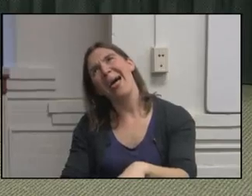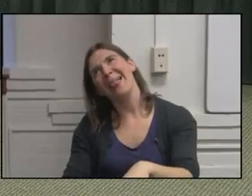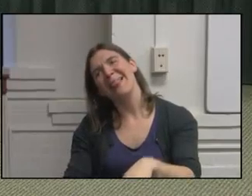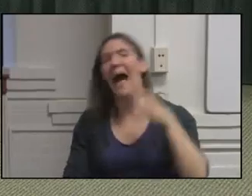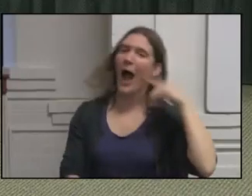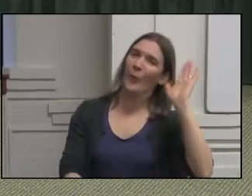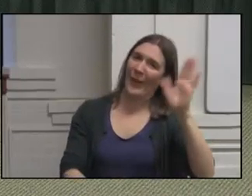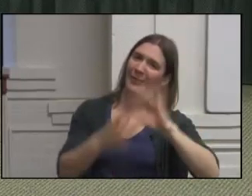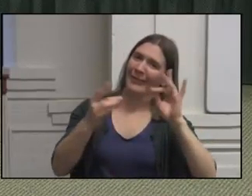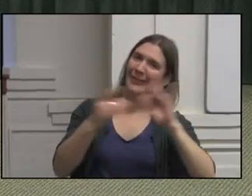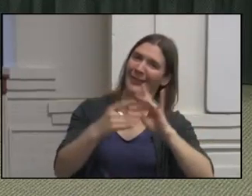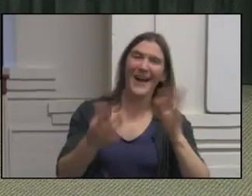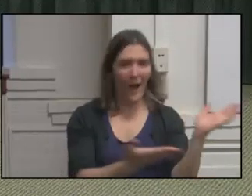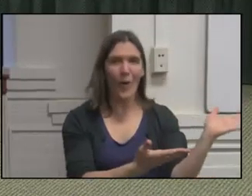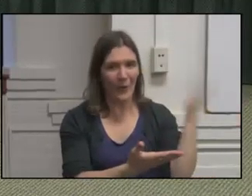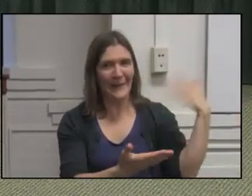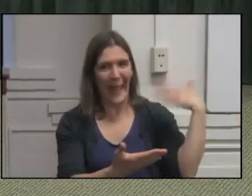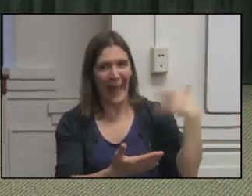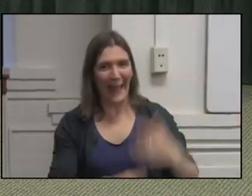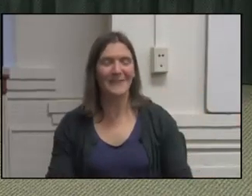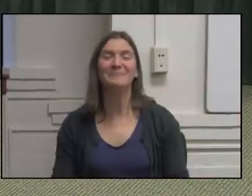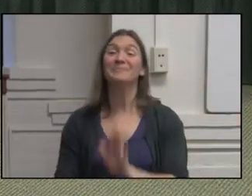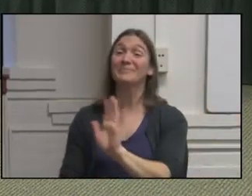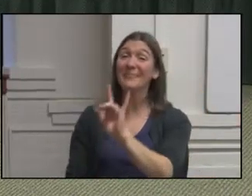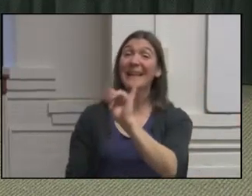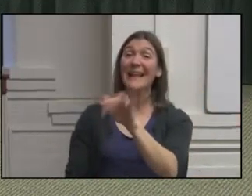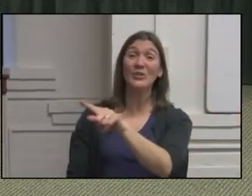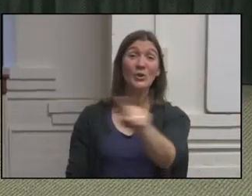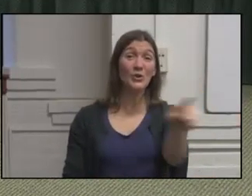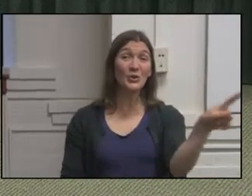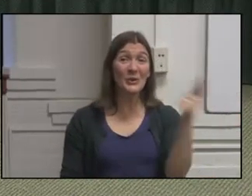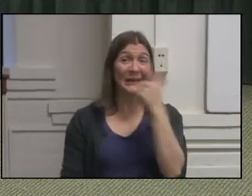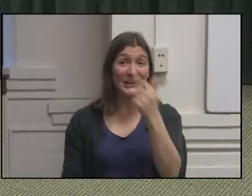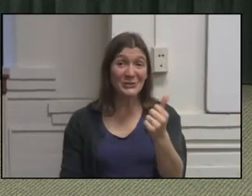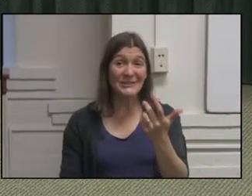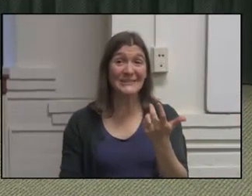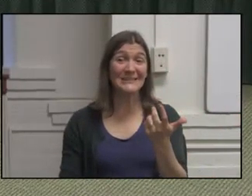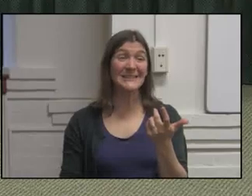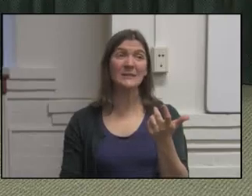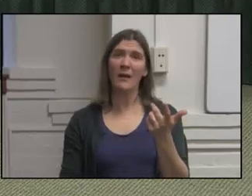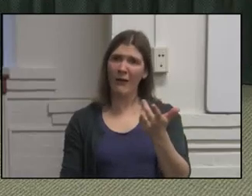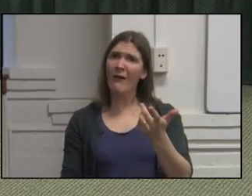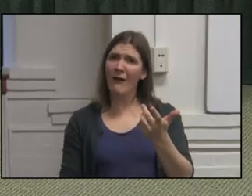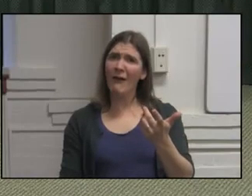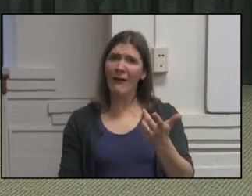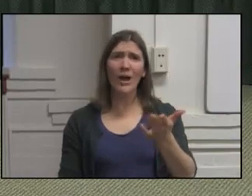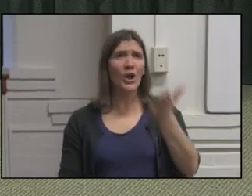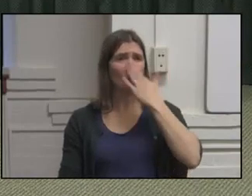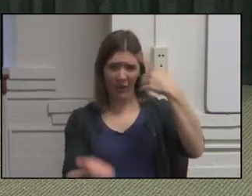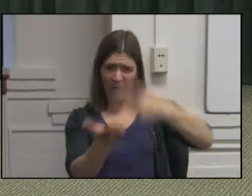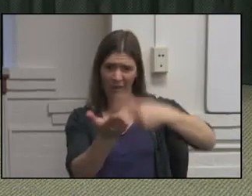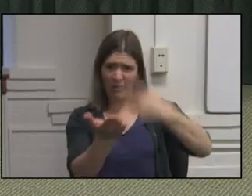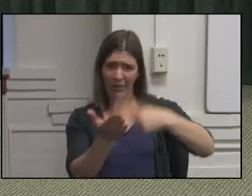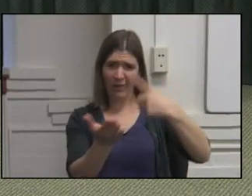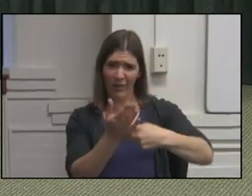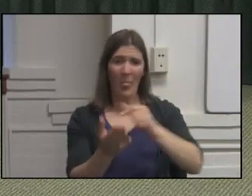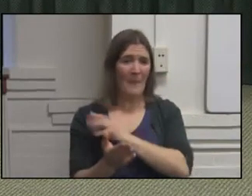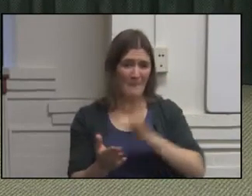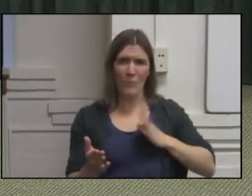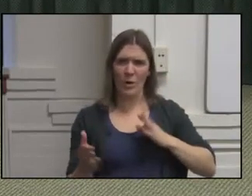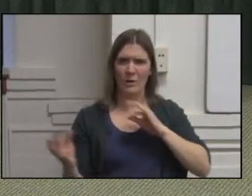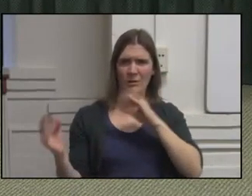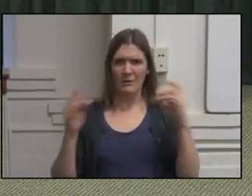if that comes to mind is, if anybody's interested, I mean, there is a healthy debate on the board as